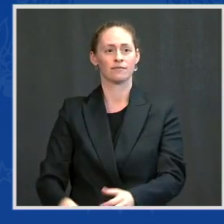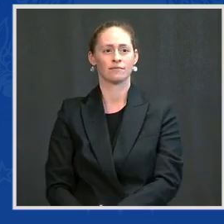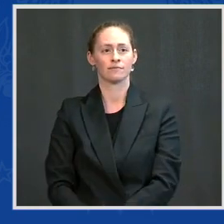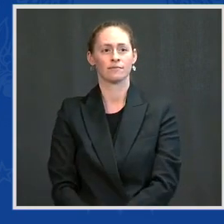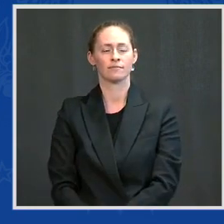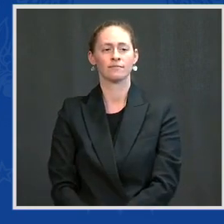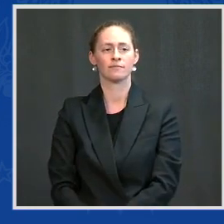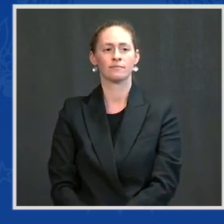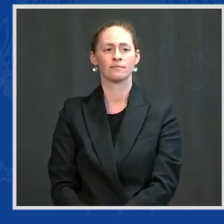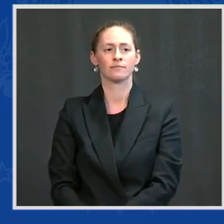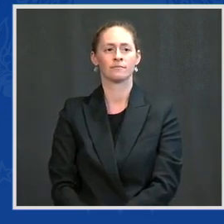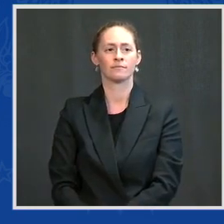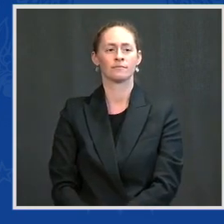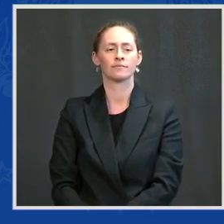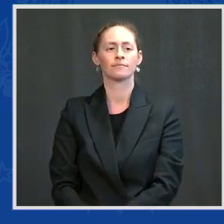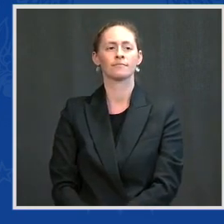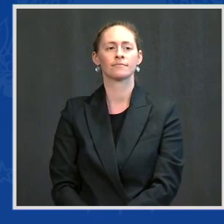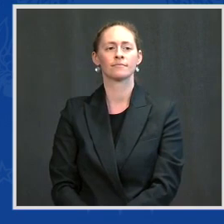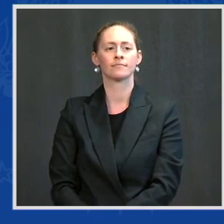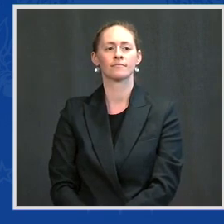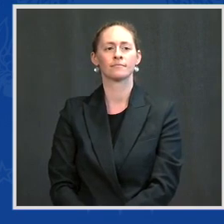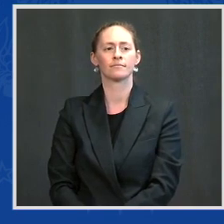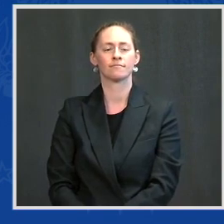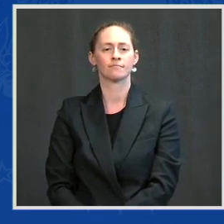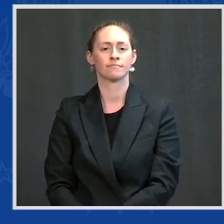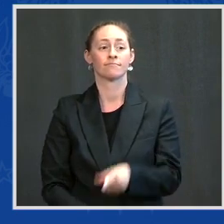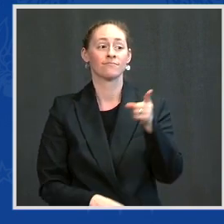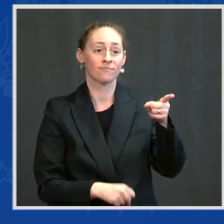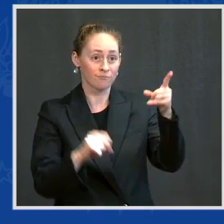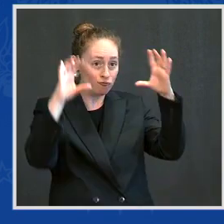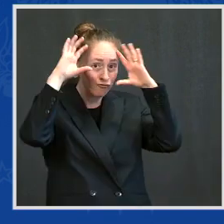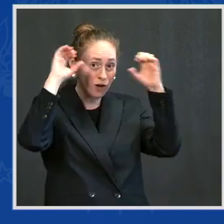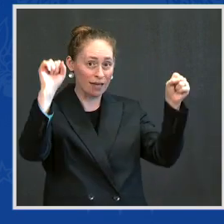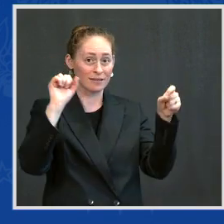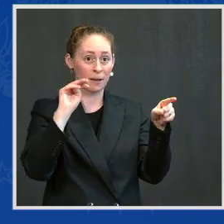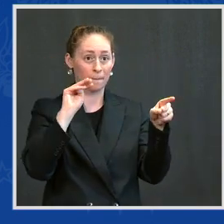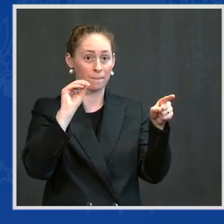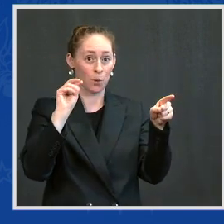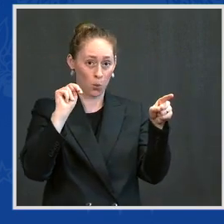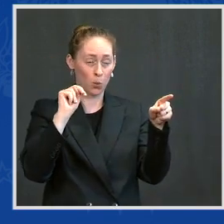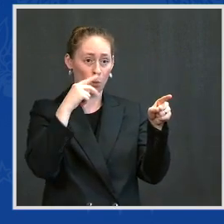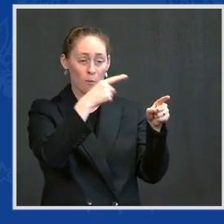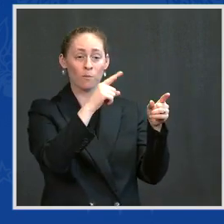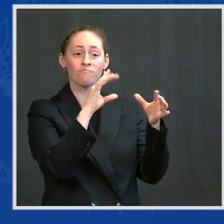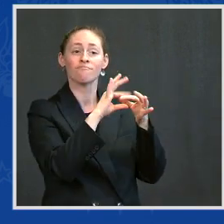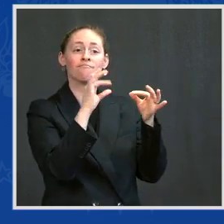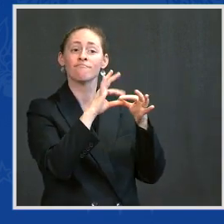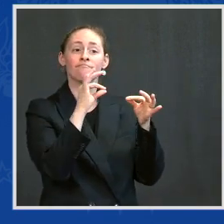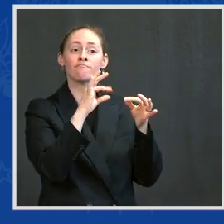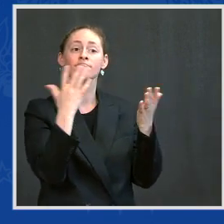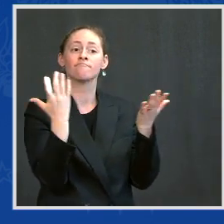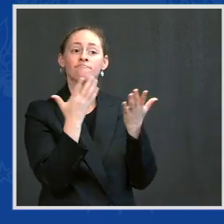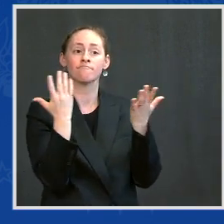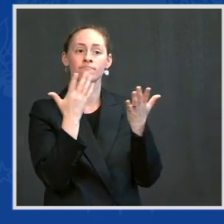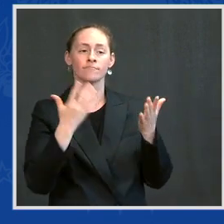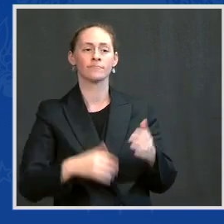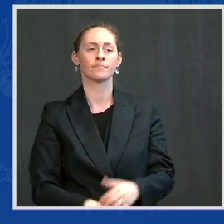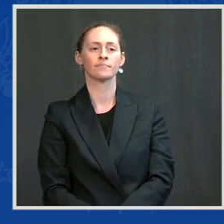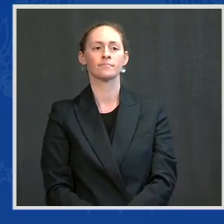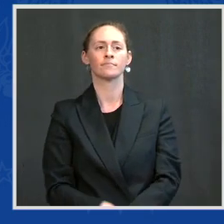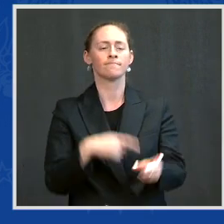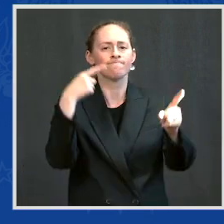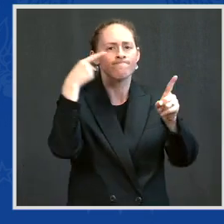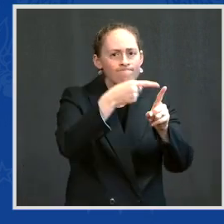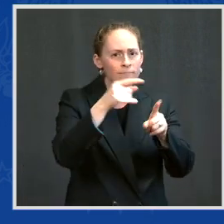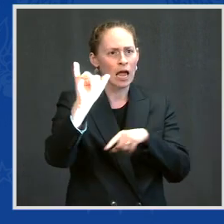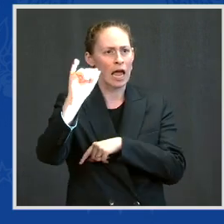just talking about any more than I'm just talking about the United States or just Korea. He's talking about the Indo-Pacific. He's talking about the world.